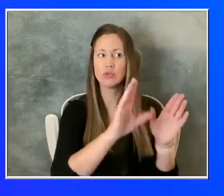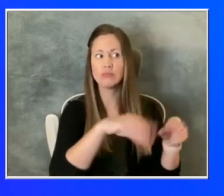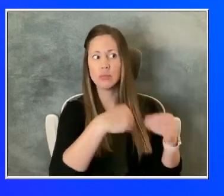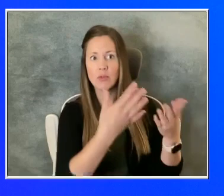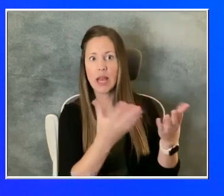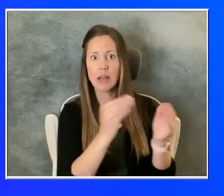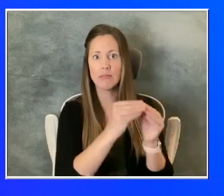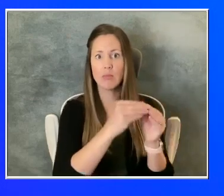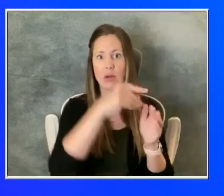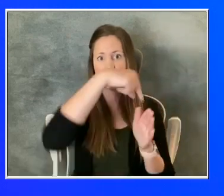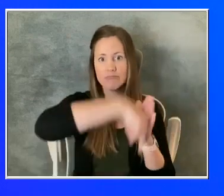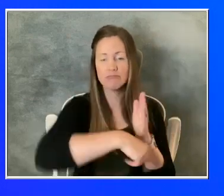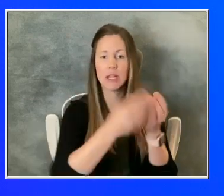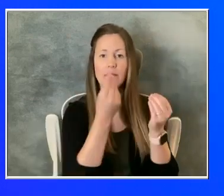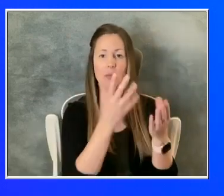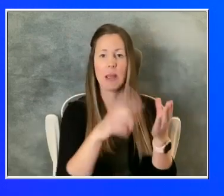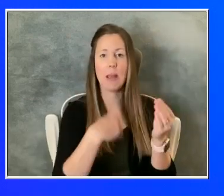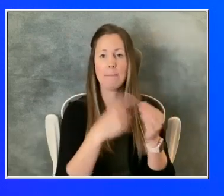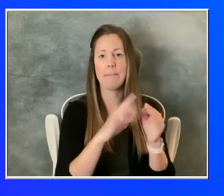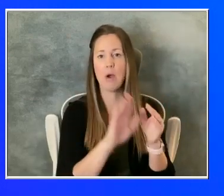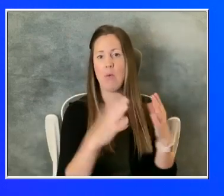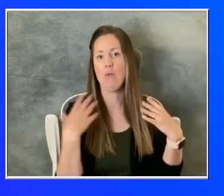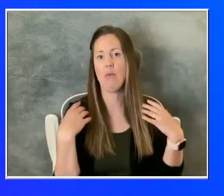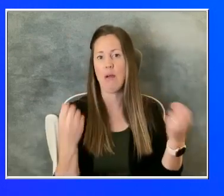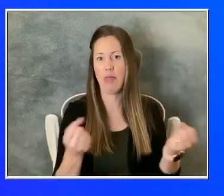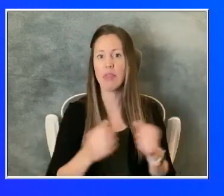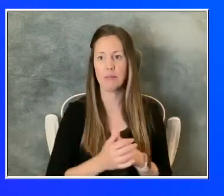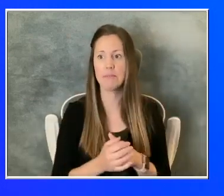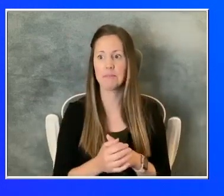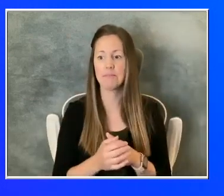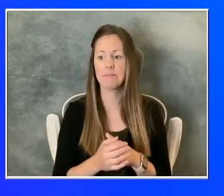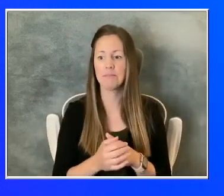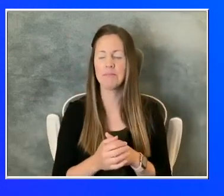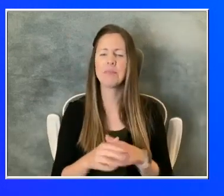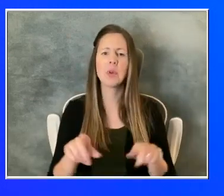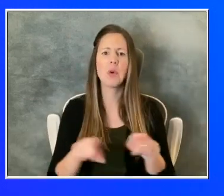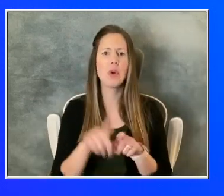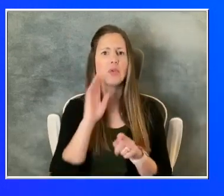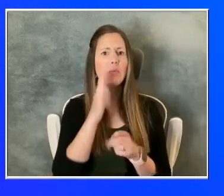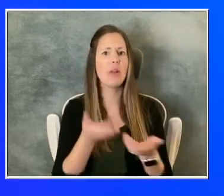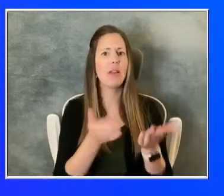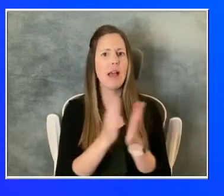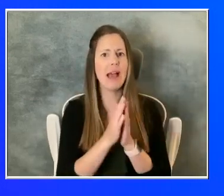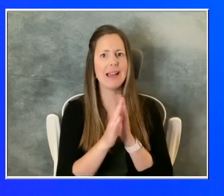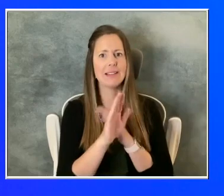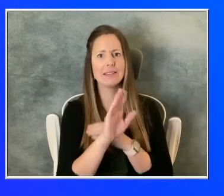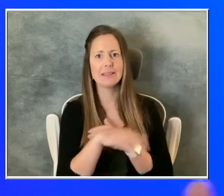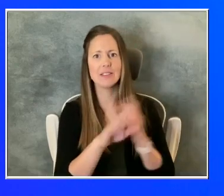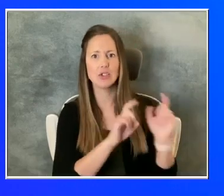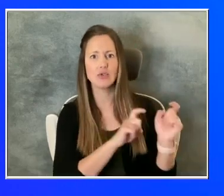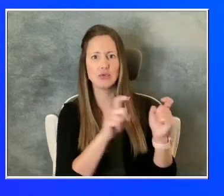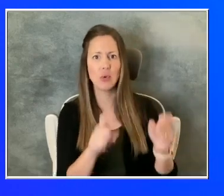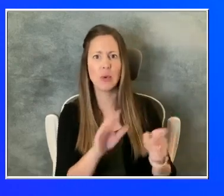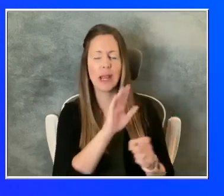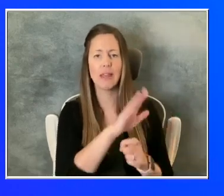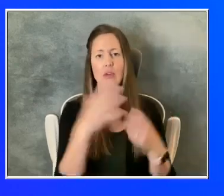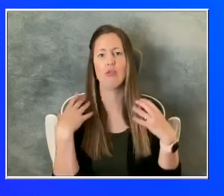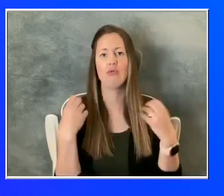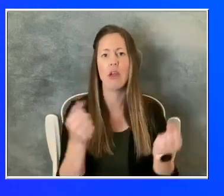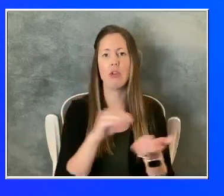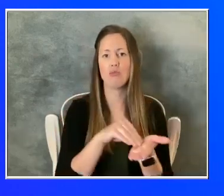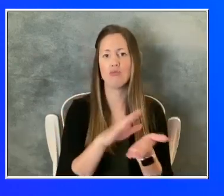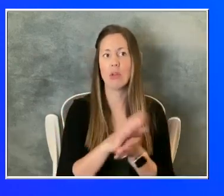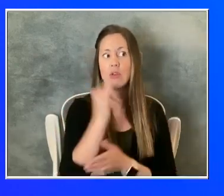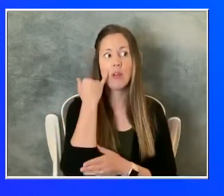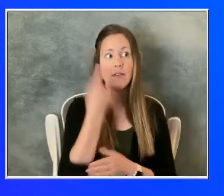health. We will also ask them to donate their health record, if they have any, into this